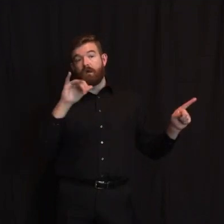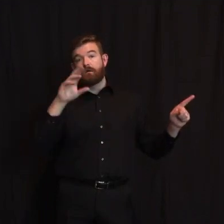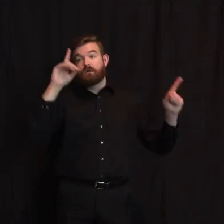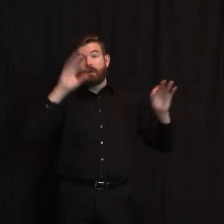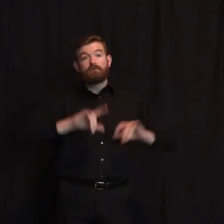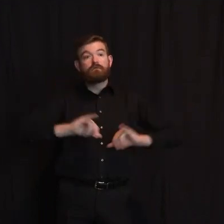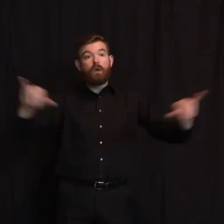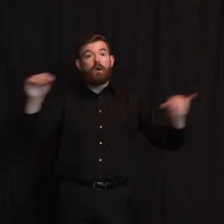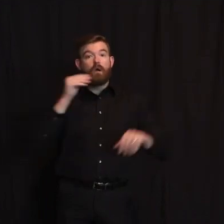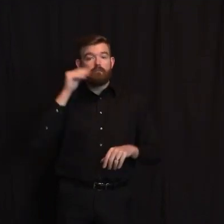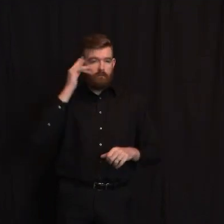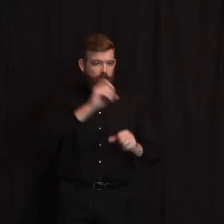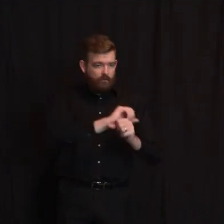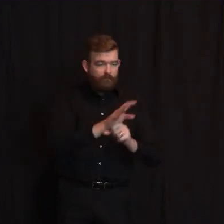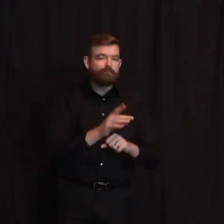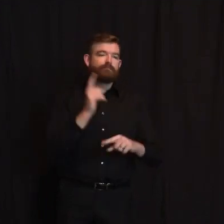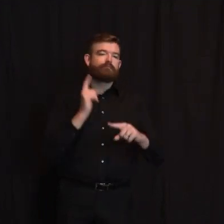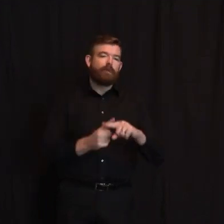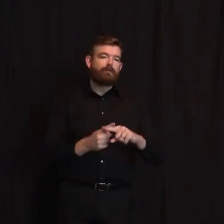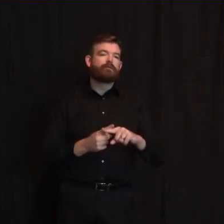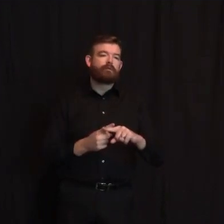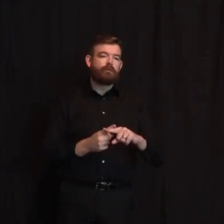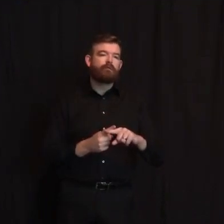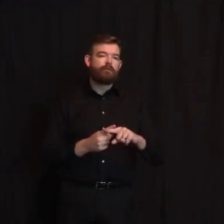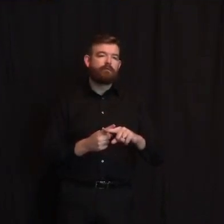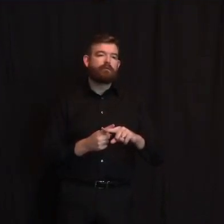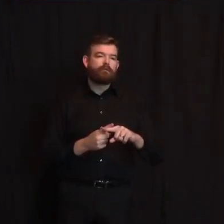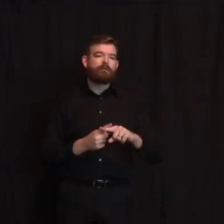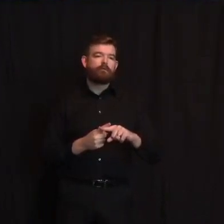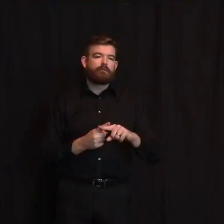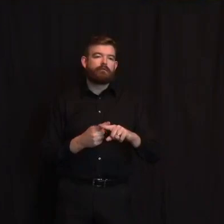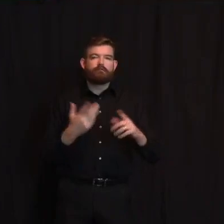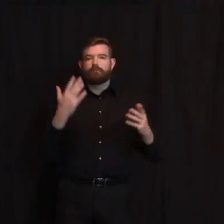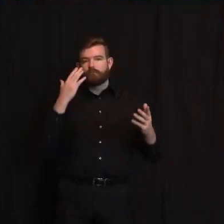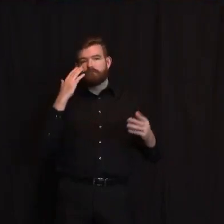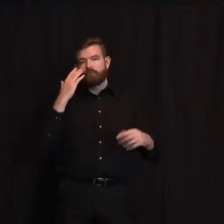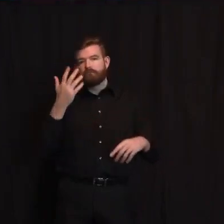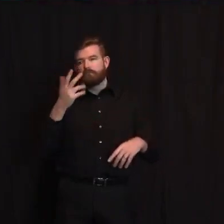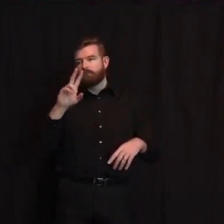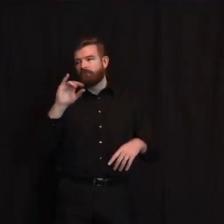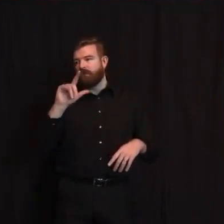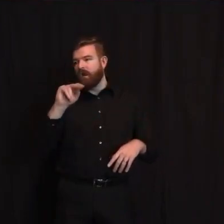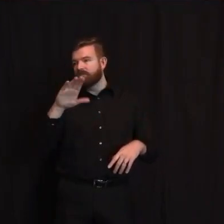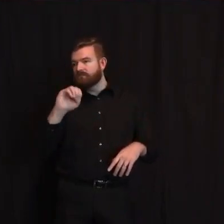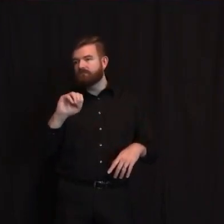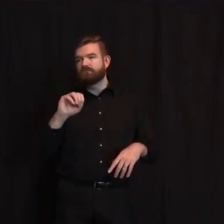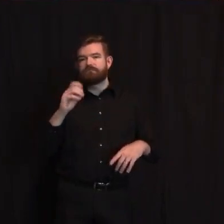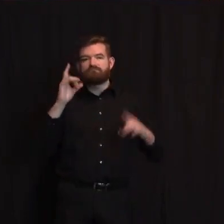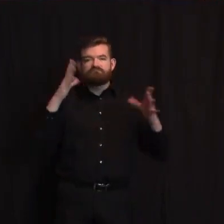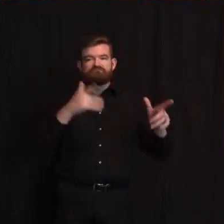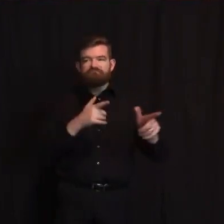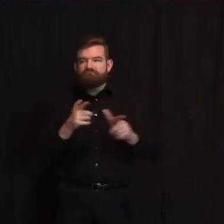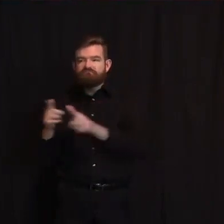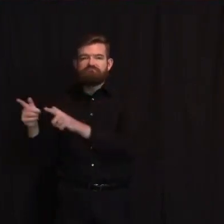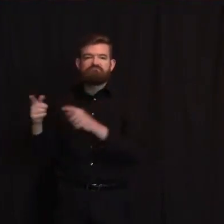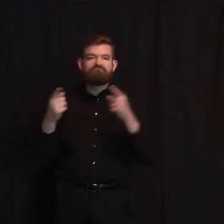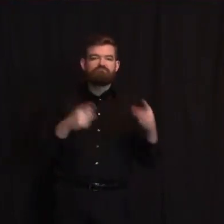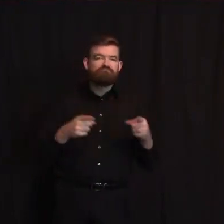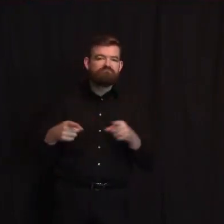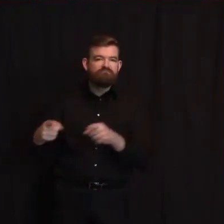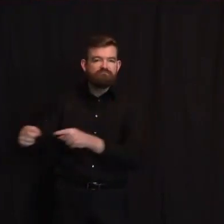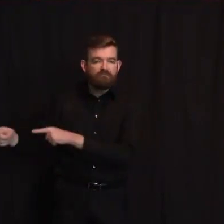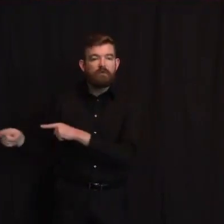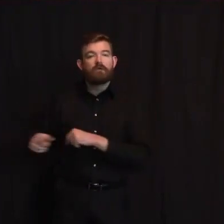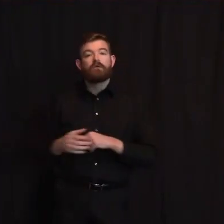to mitigate the violent crime in our capital. I would say the relationship between the state police and Trenton is on